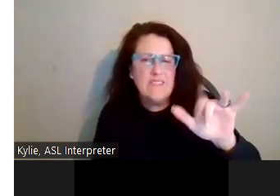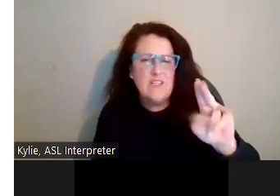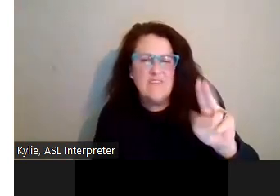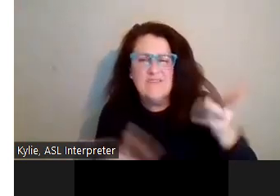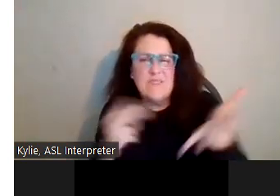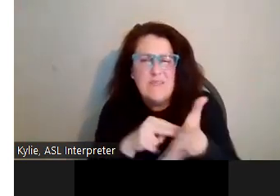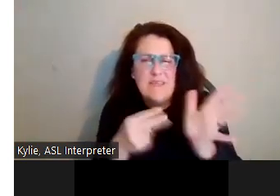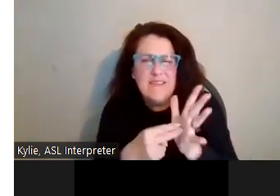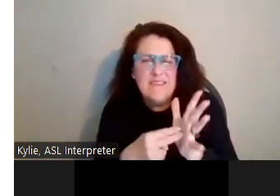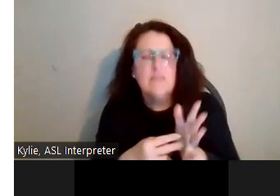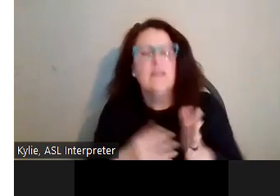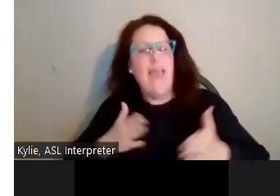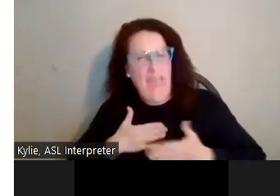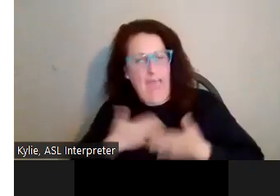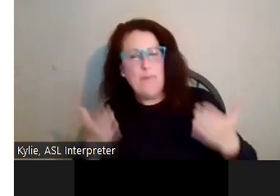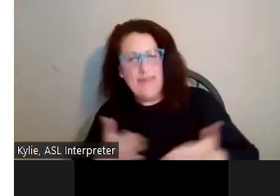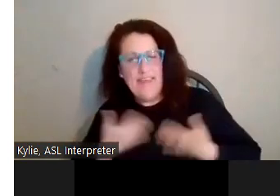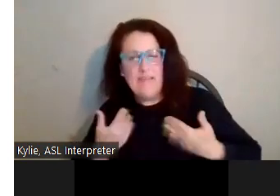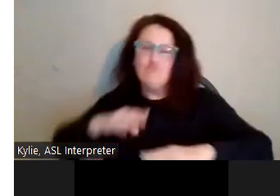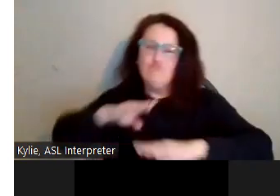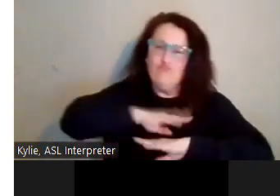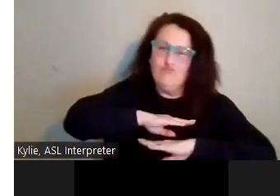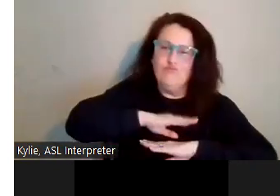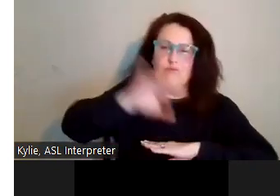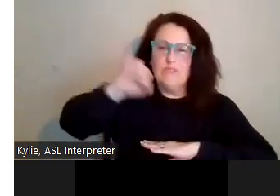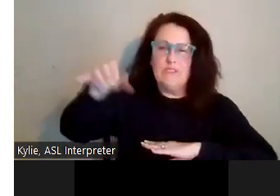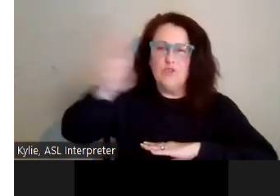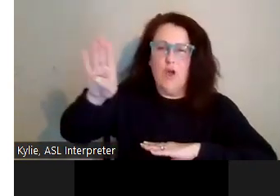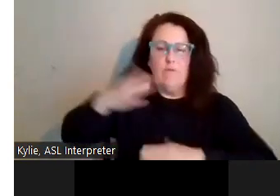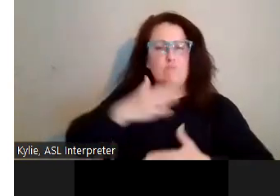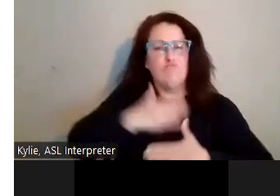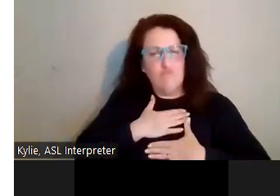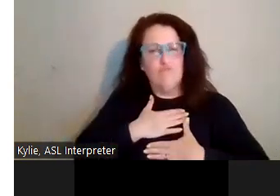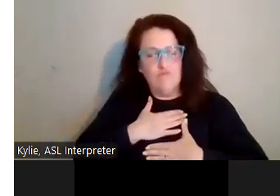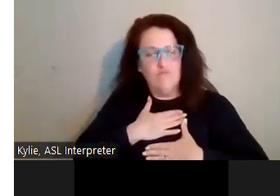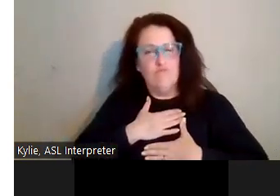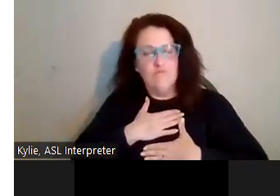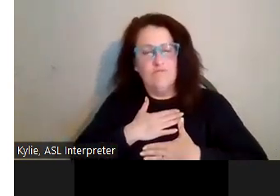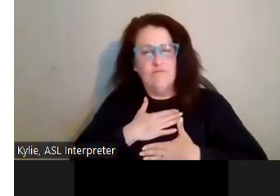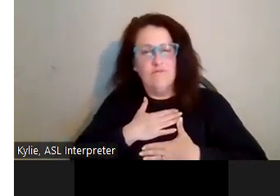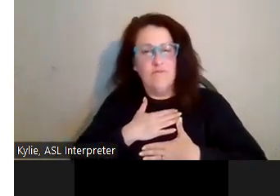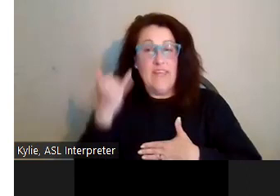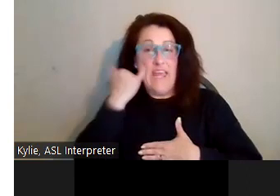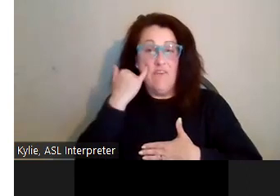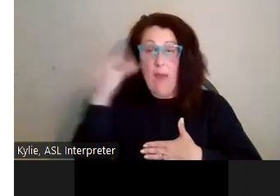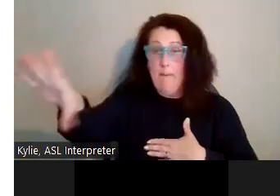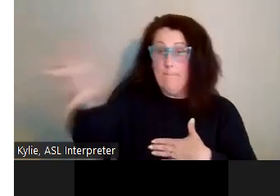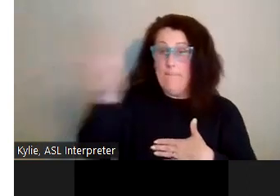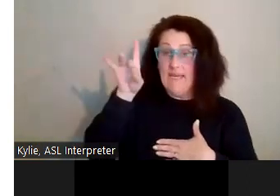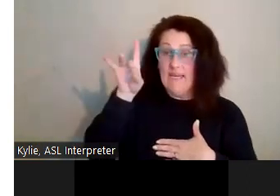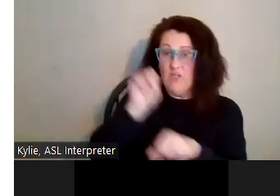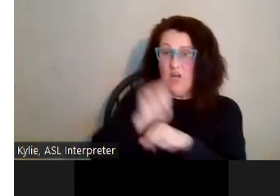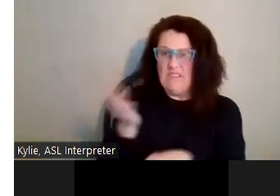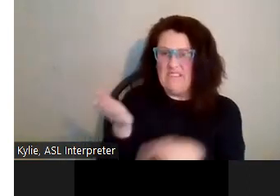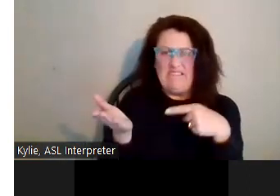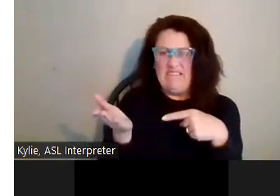being happy and fulfilled in your job choice. So, you know, if you choose a job and you don't like it, you're not